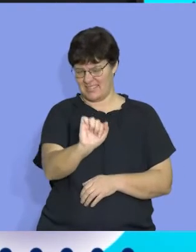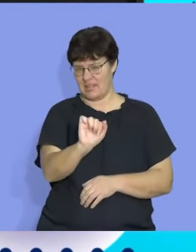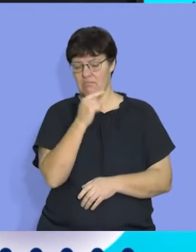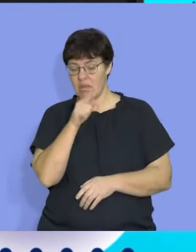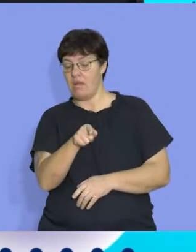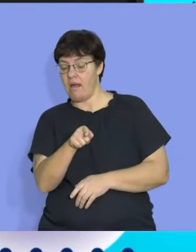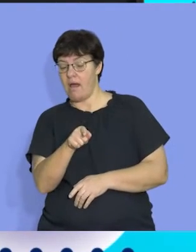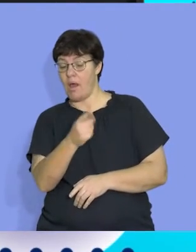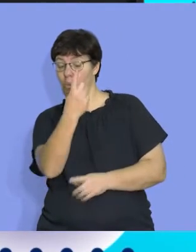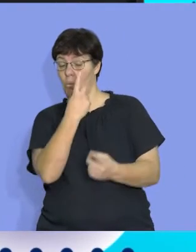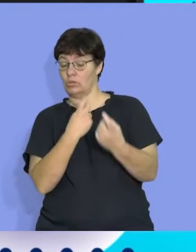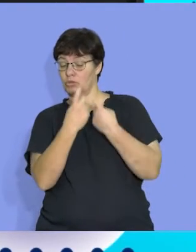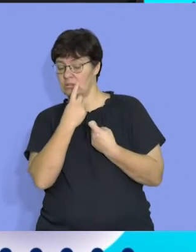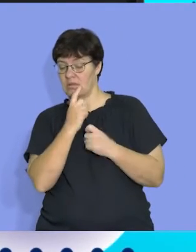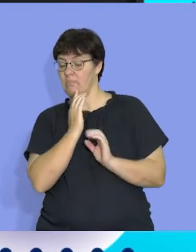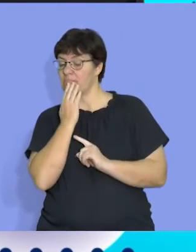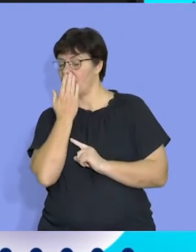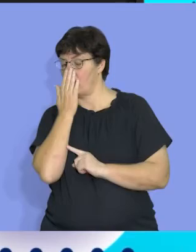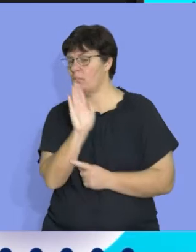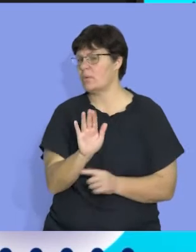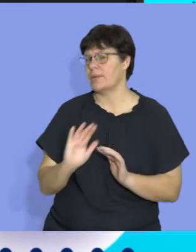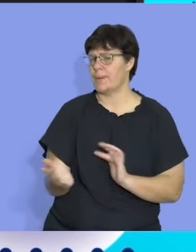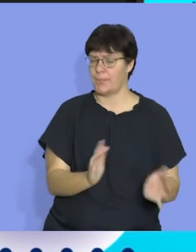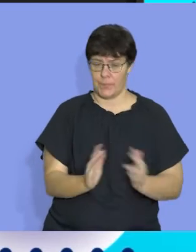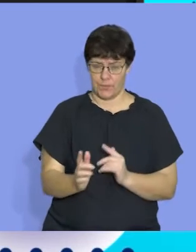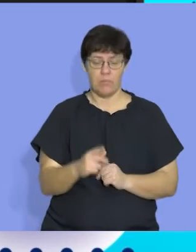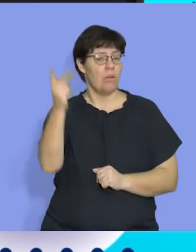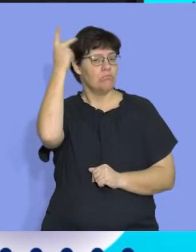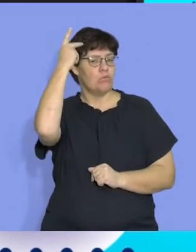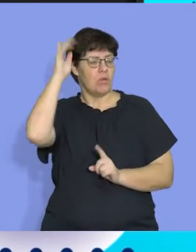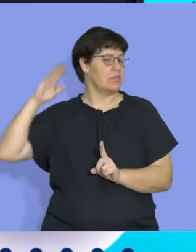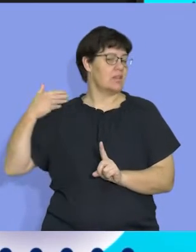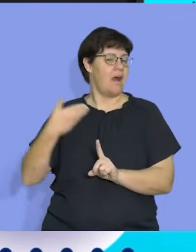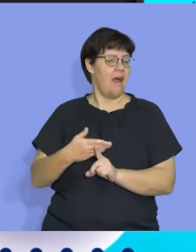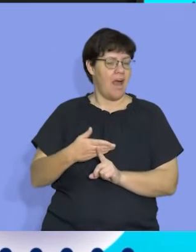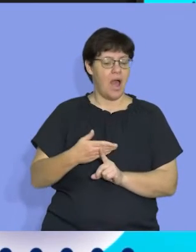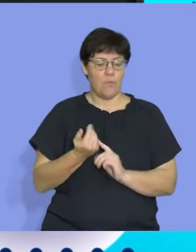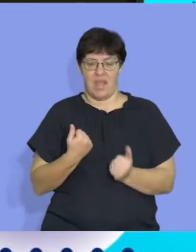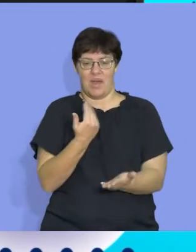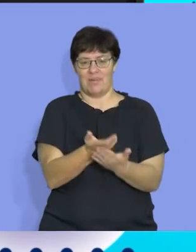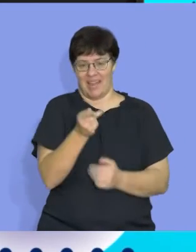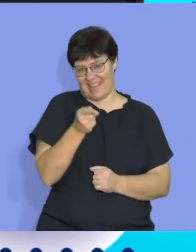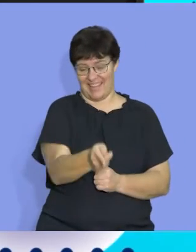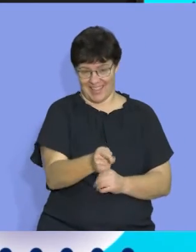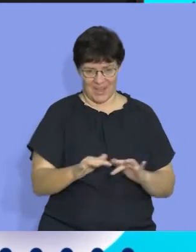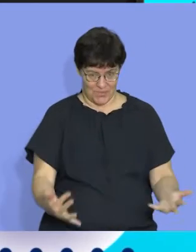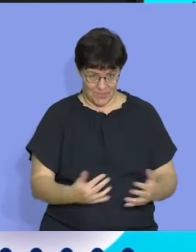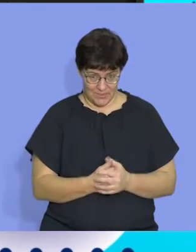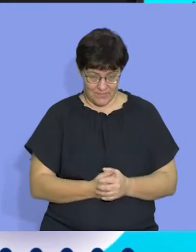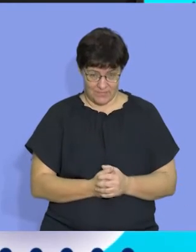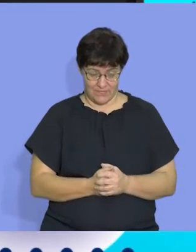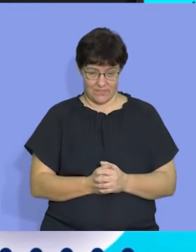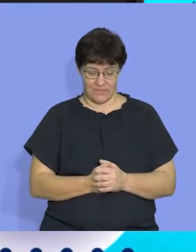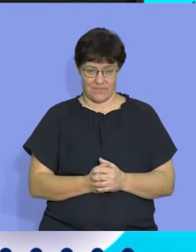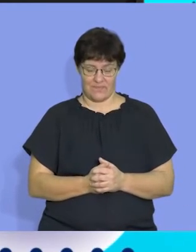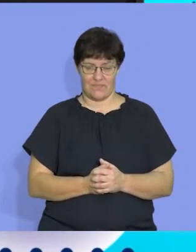those questions and how exactly you use some of the knowledge that you've learned in as far as acids and bases to apply that